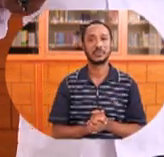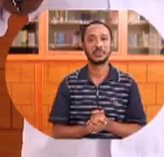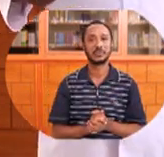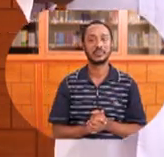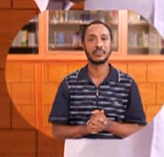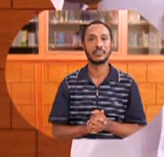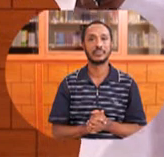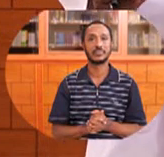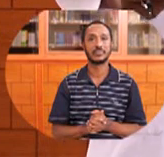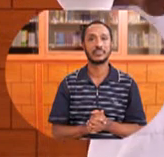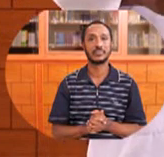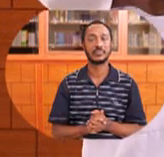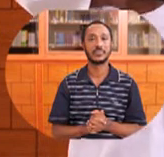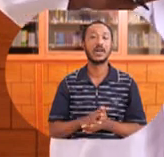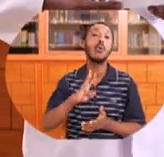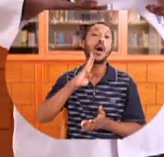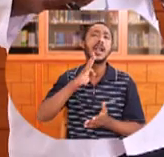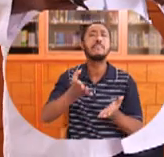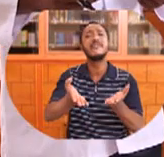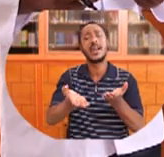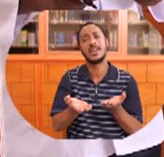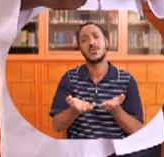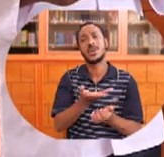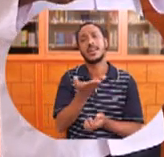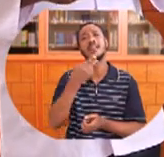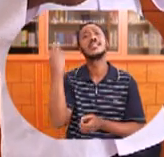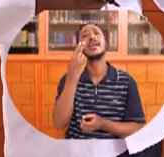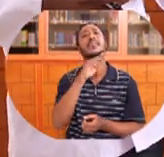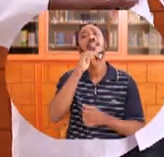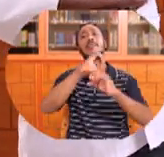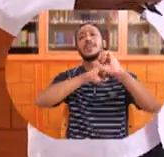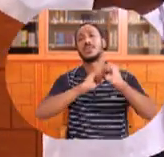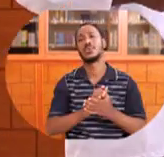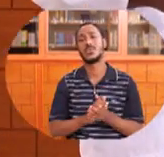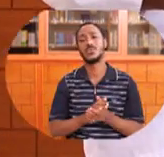not used for its intended purpose or intended uses.